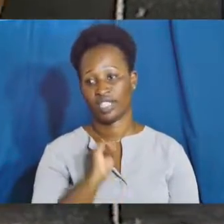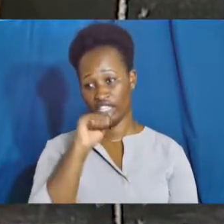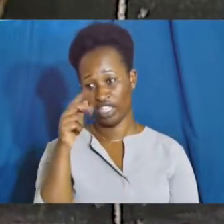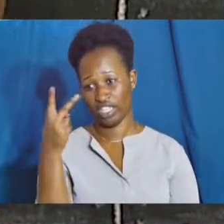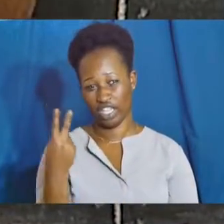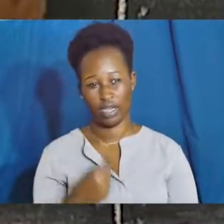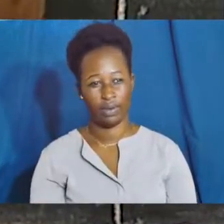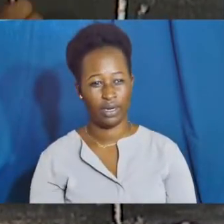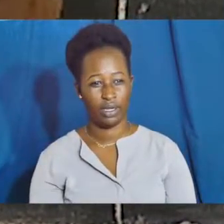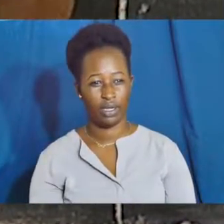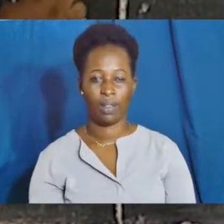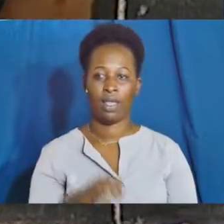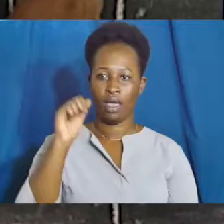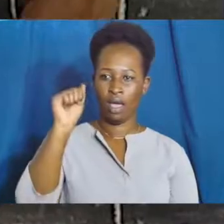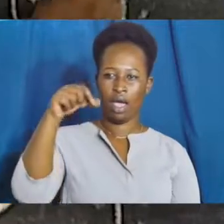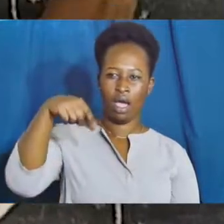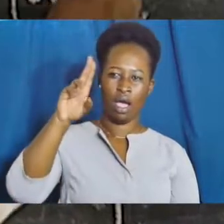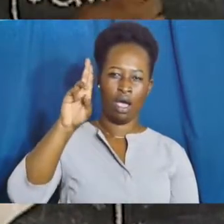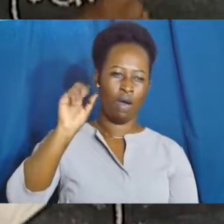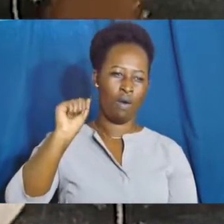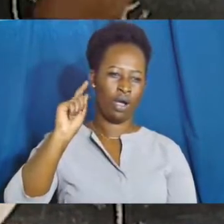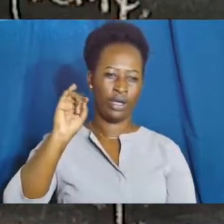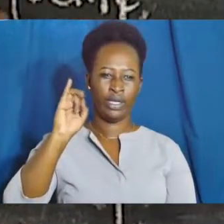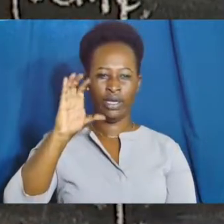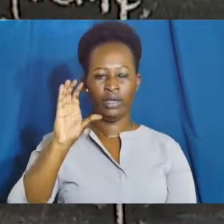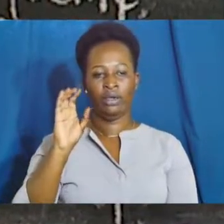and aquatic ecosystem.